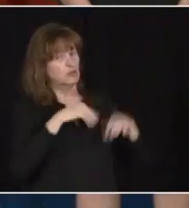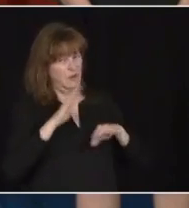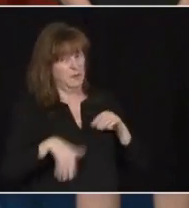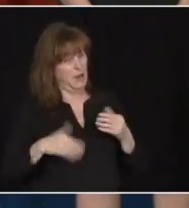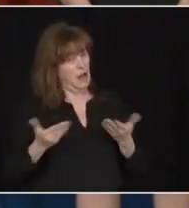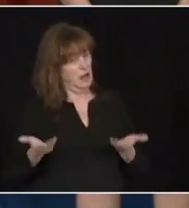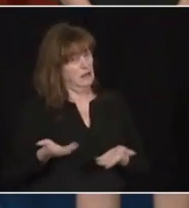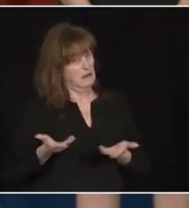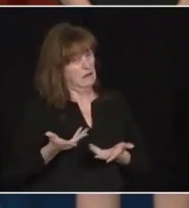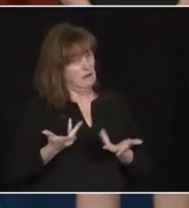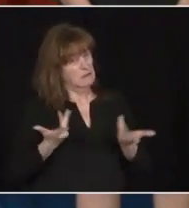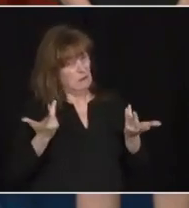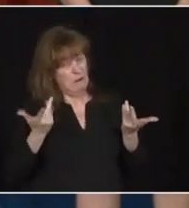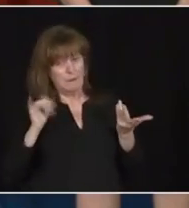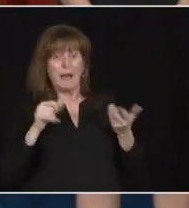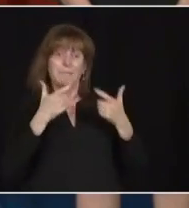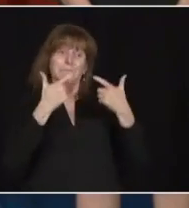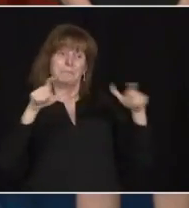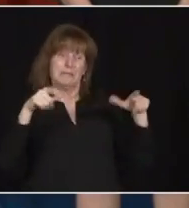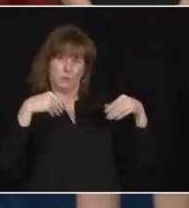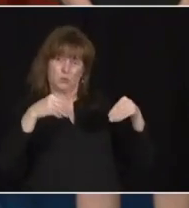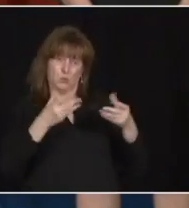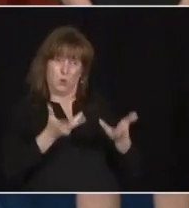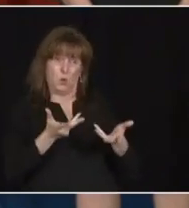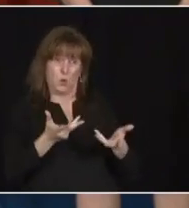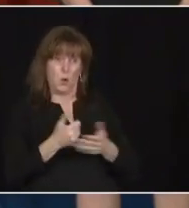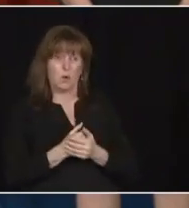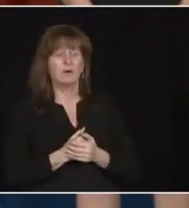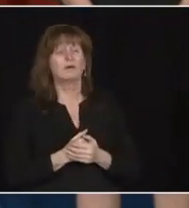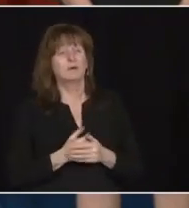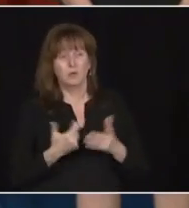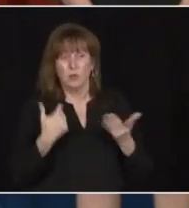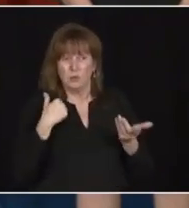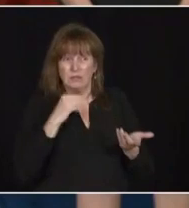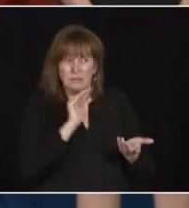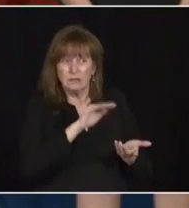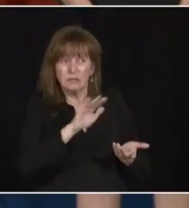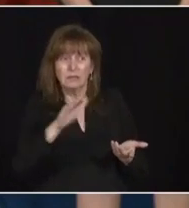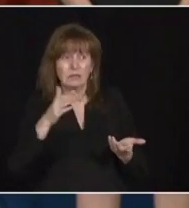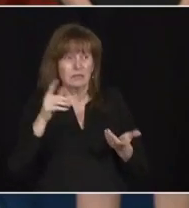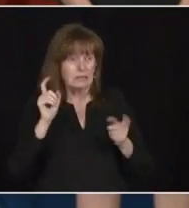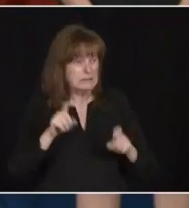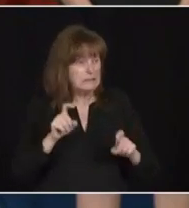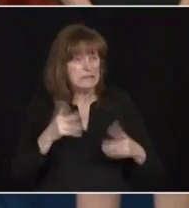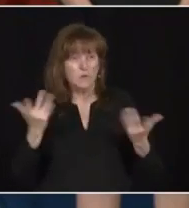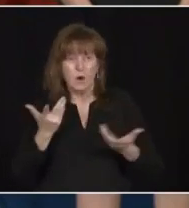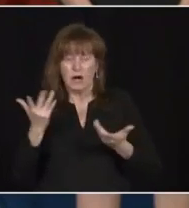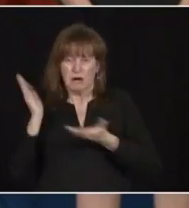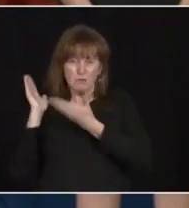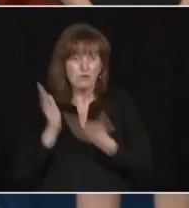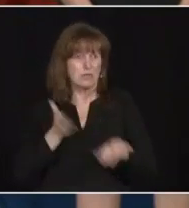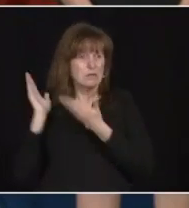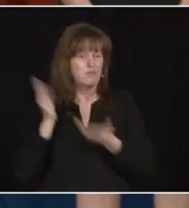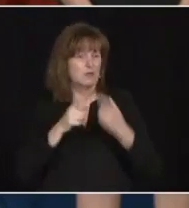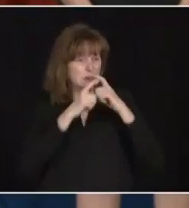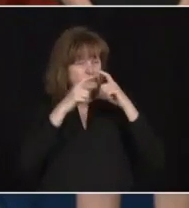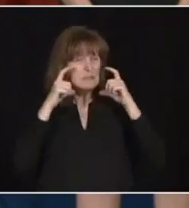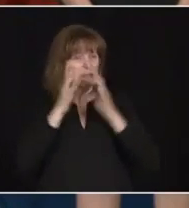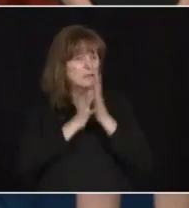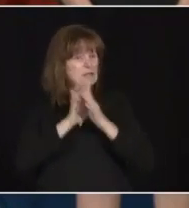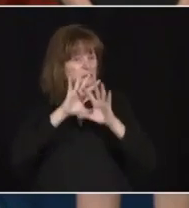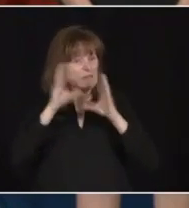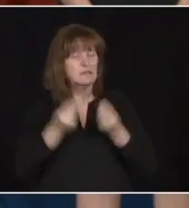their stores. And I mentioned to them that we need to bring in as many PPE items as possible. They're telling